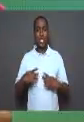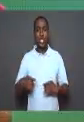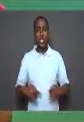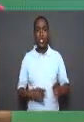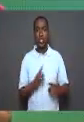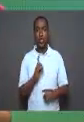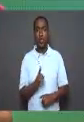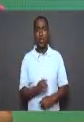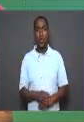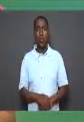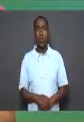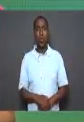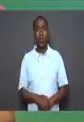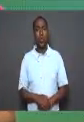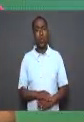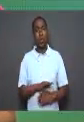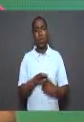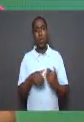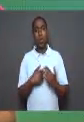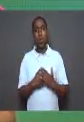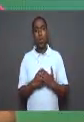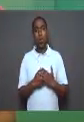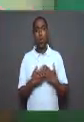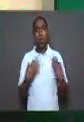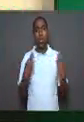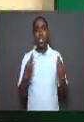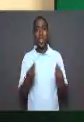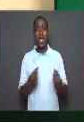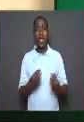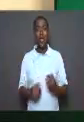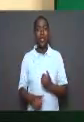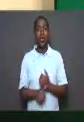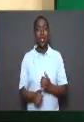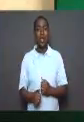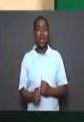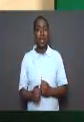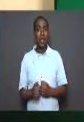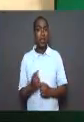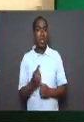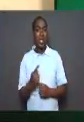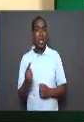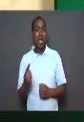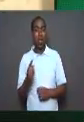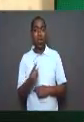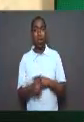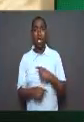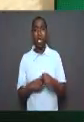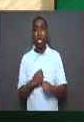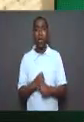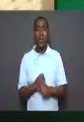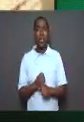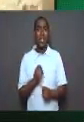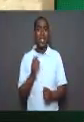is detrimental to overall health. Every year, thousands